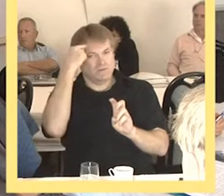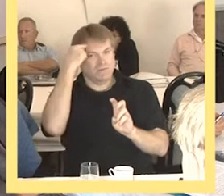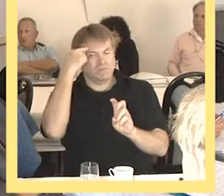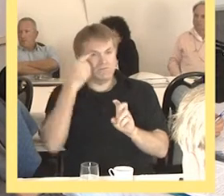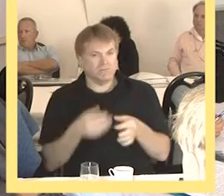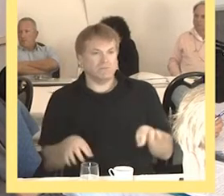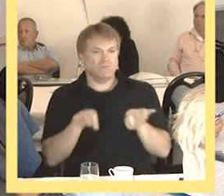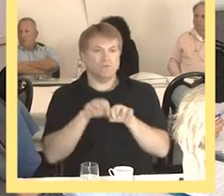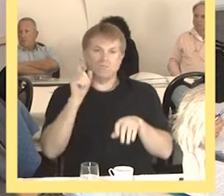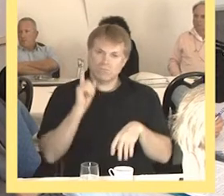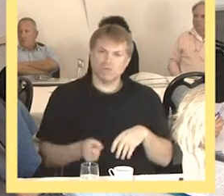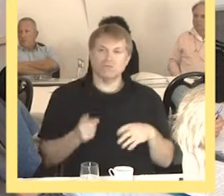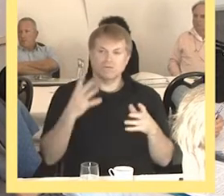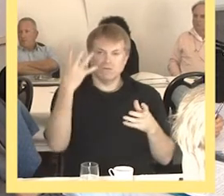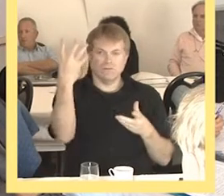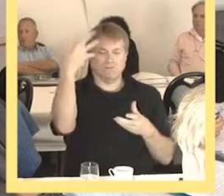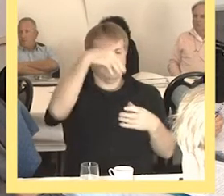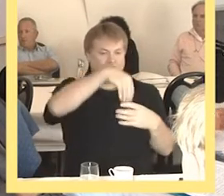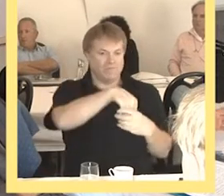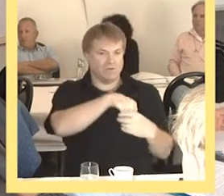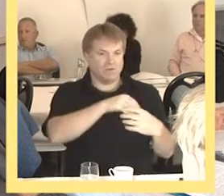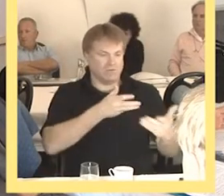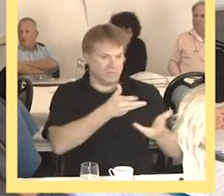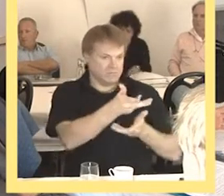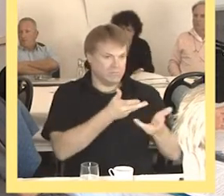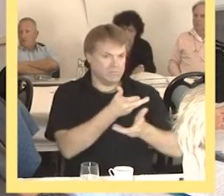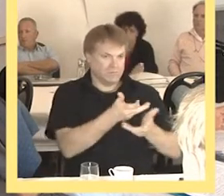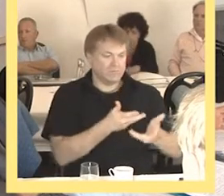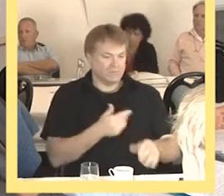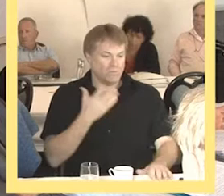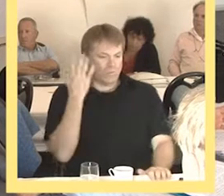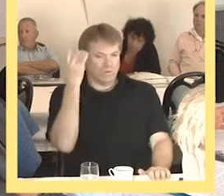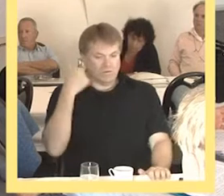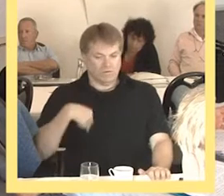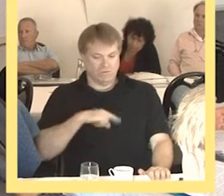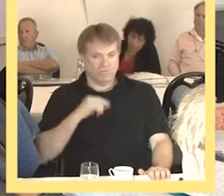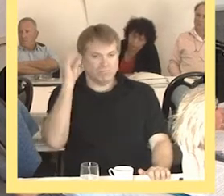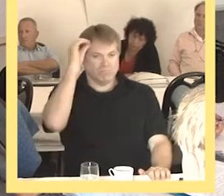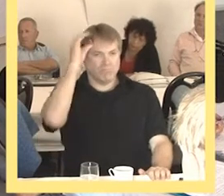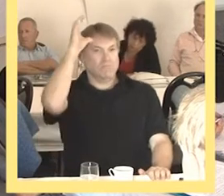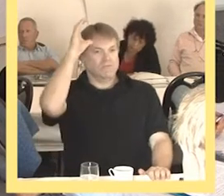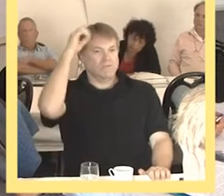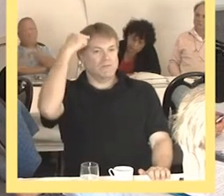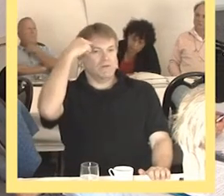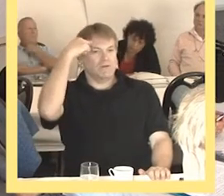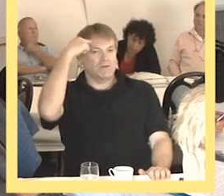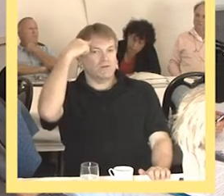know something about what's important for people when they feel safe. I think